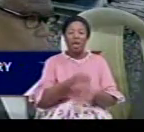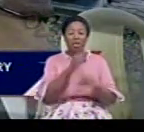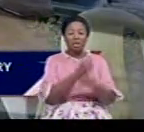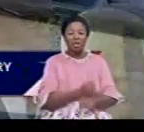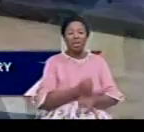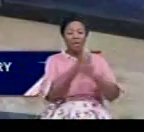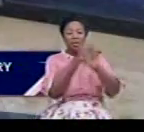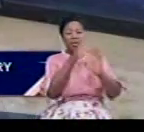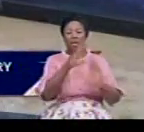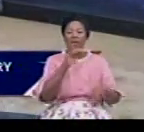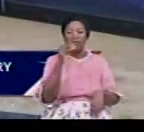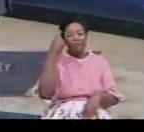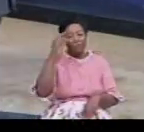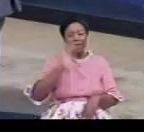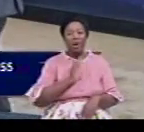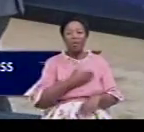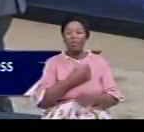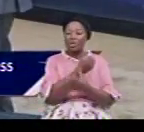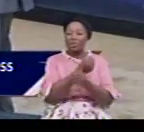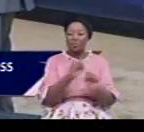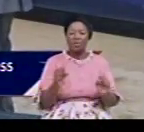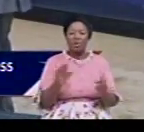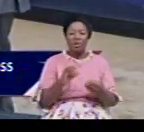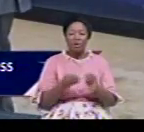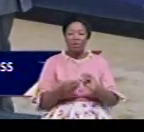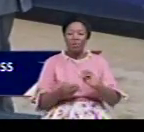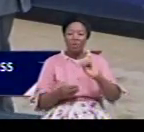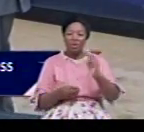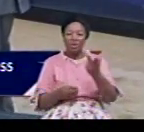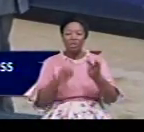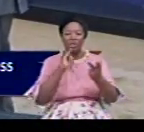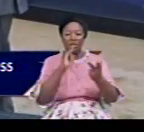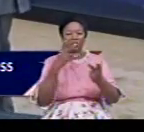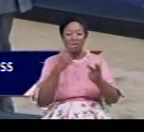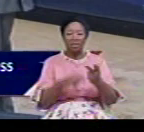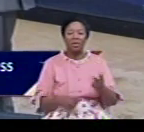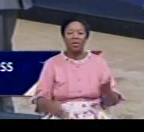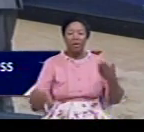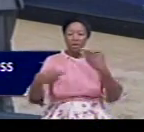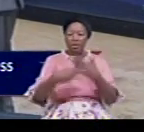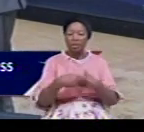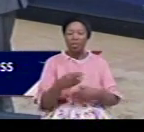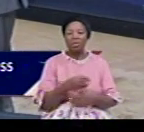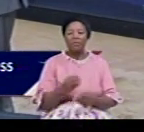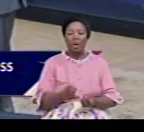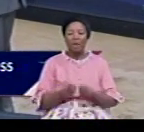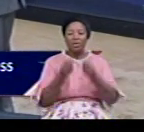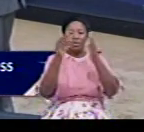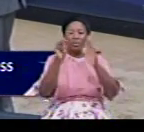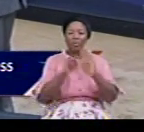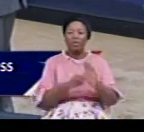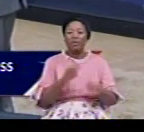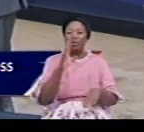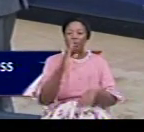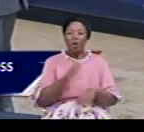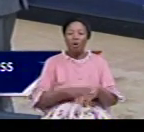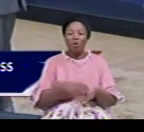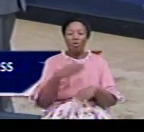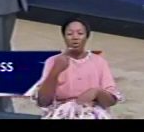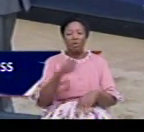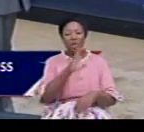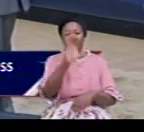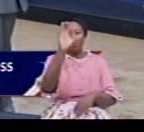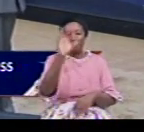And then number three, we have the restorative atonement on the cross